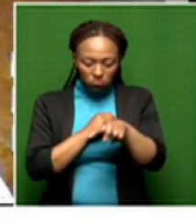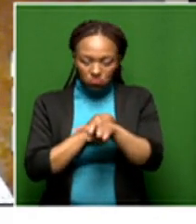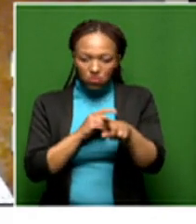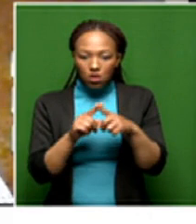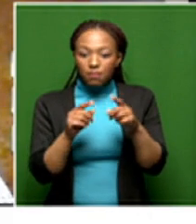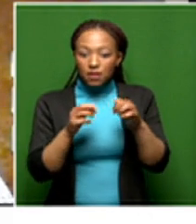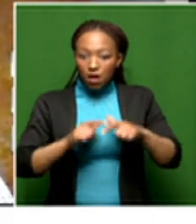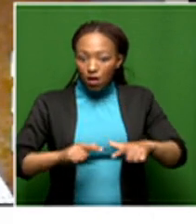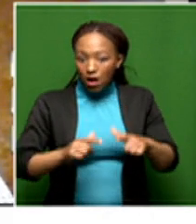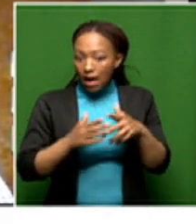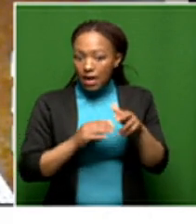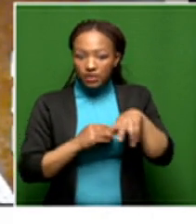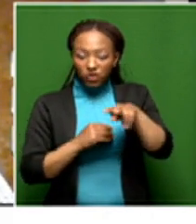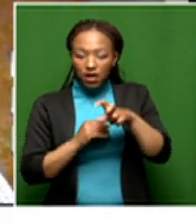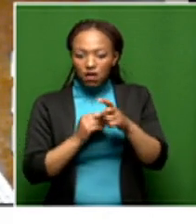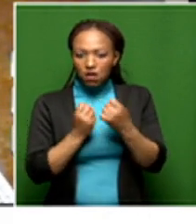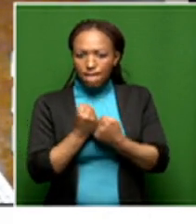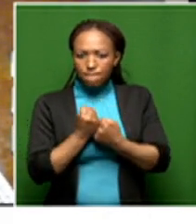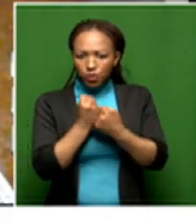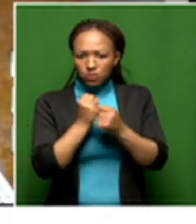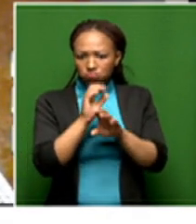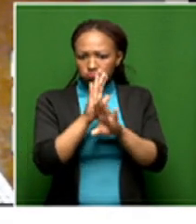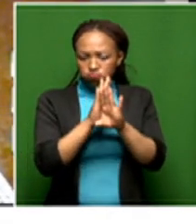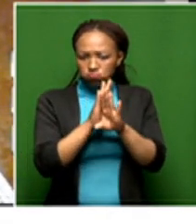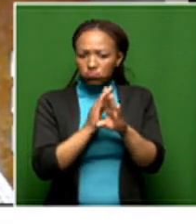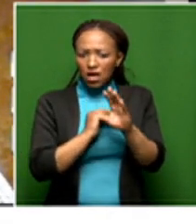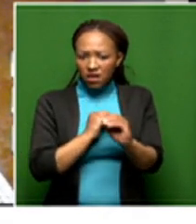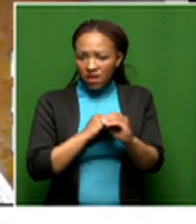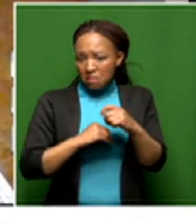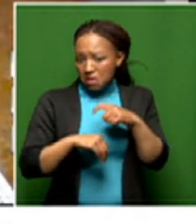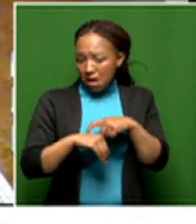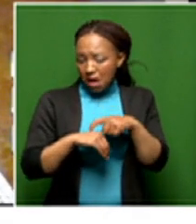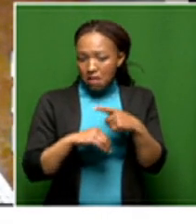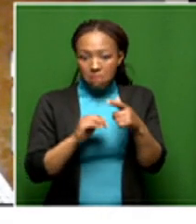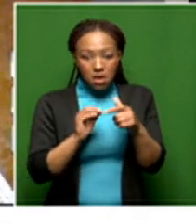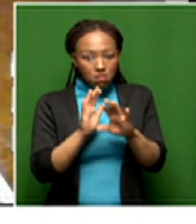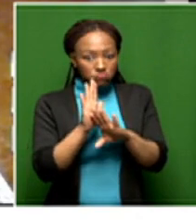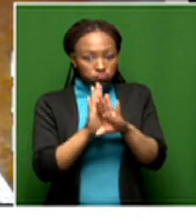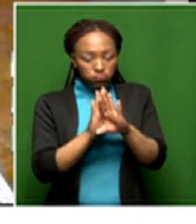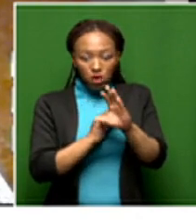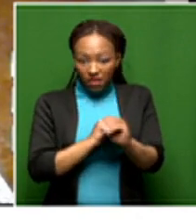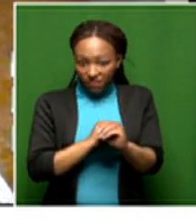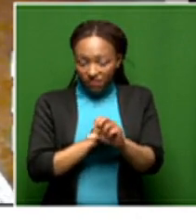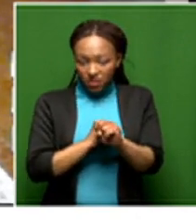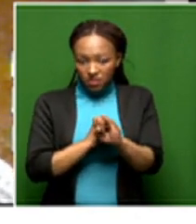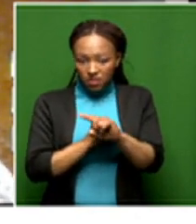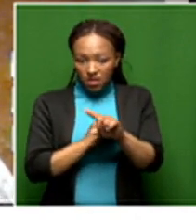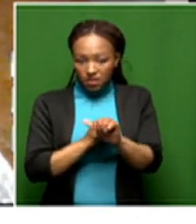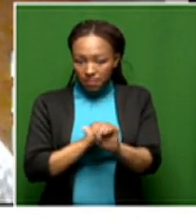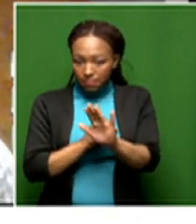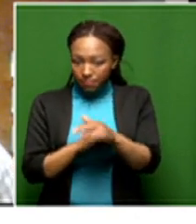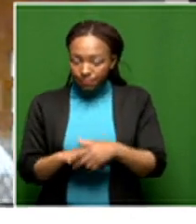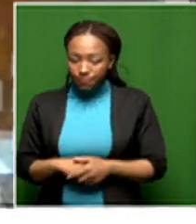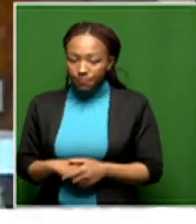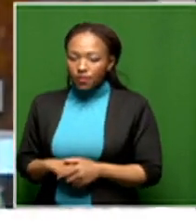actually see any vast boost in the industry? Was there any significant increase, Cesar? Yeah, no.